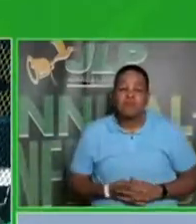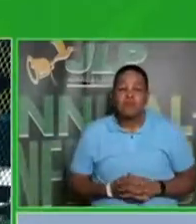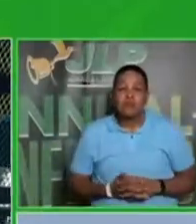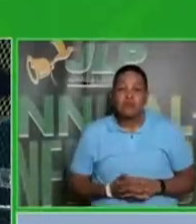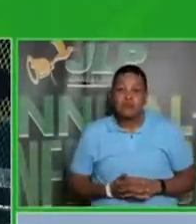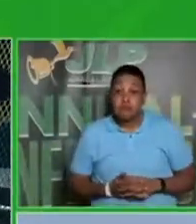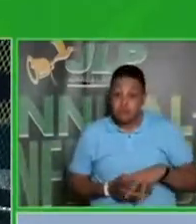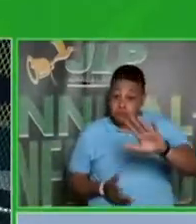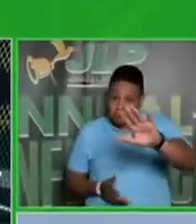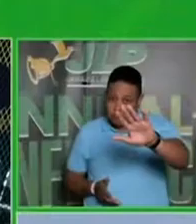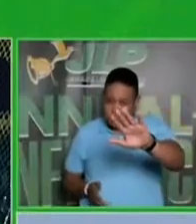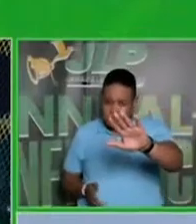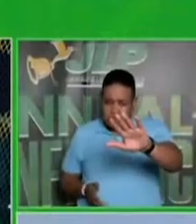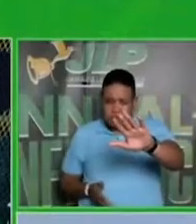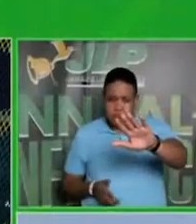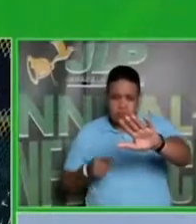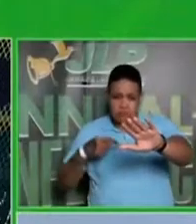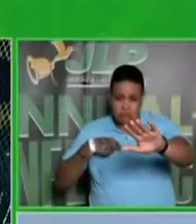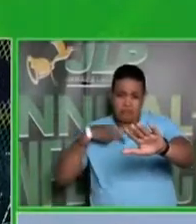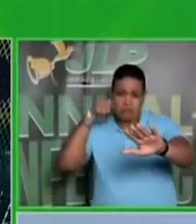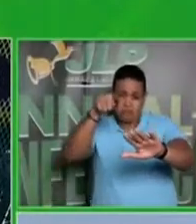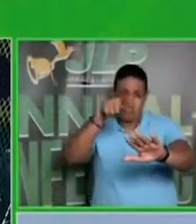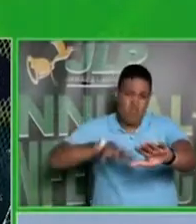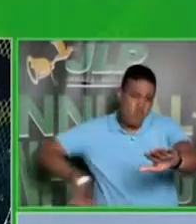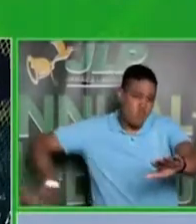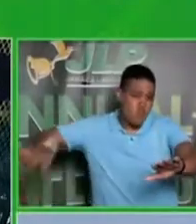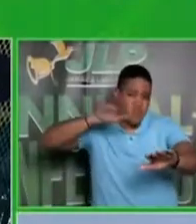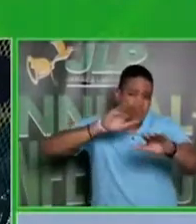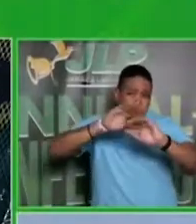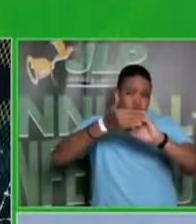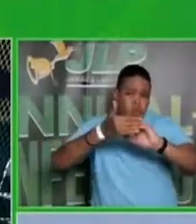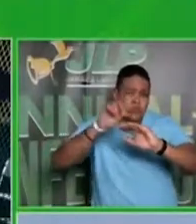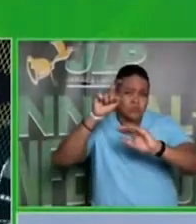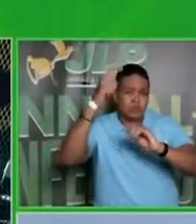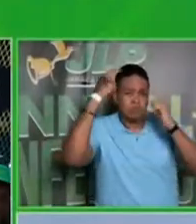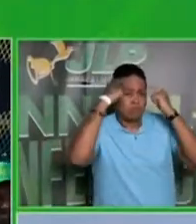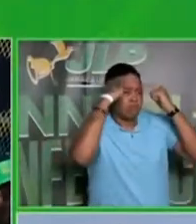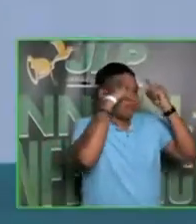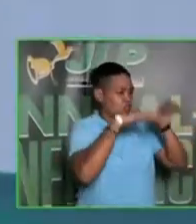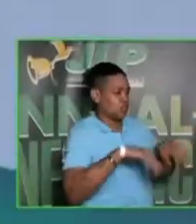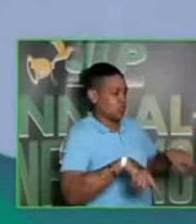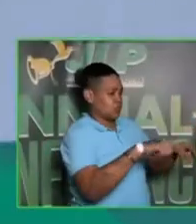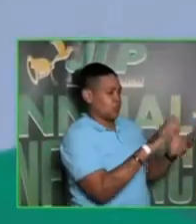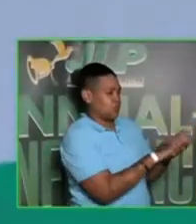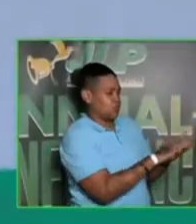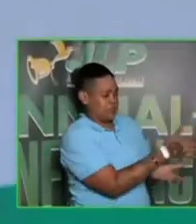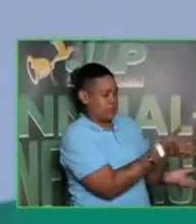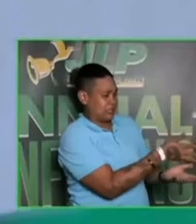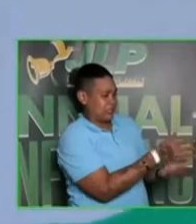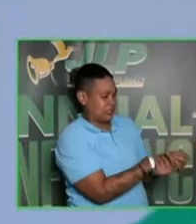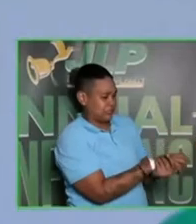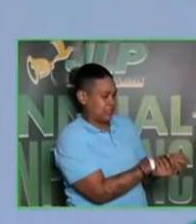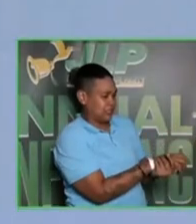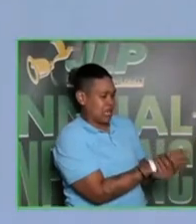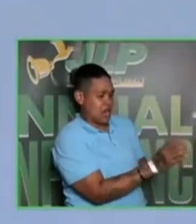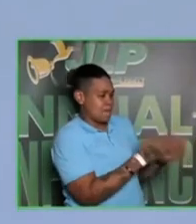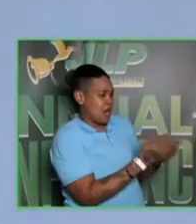It is in all our interests to have all our children in school, regardless of their ability to